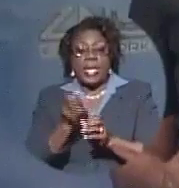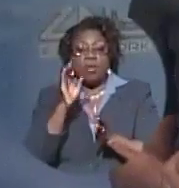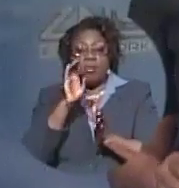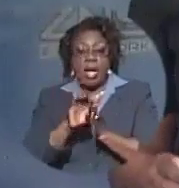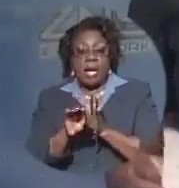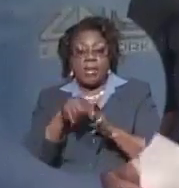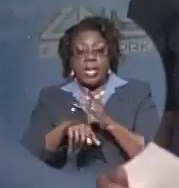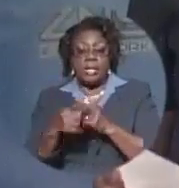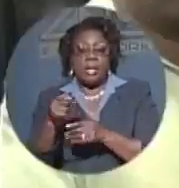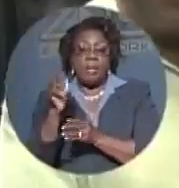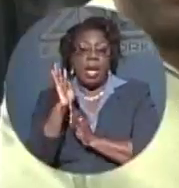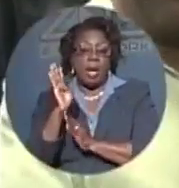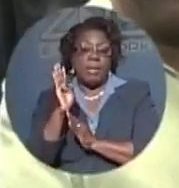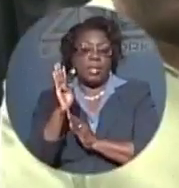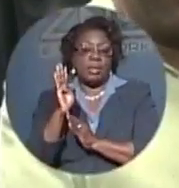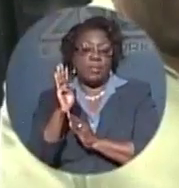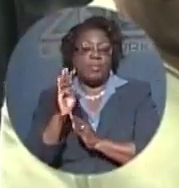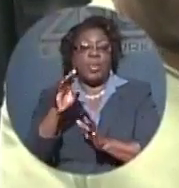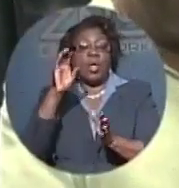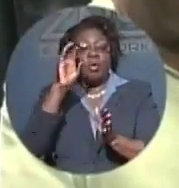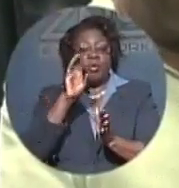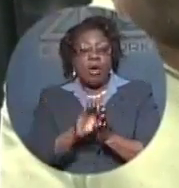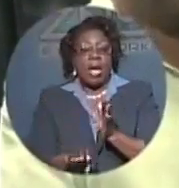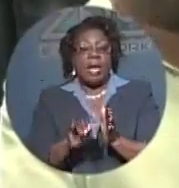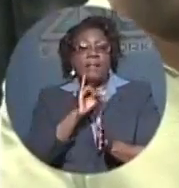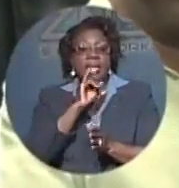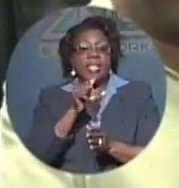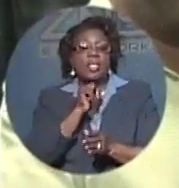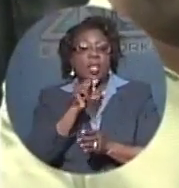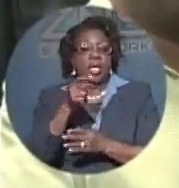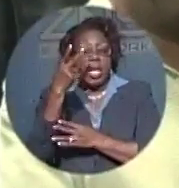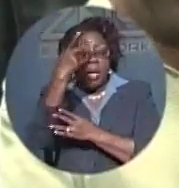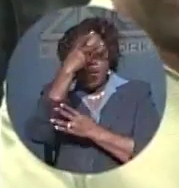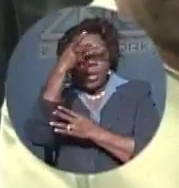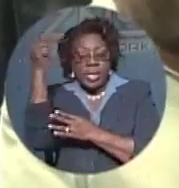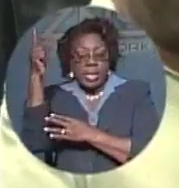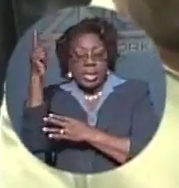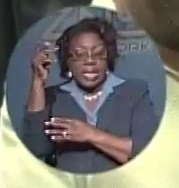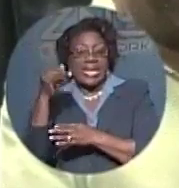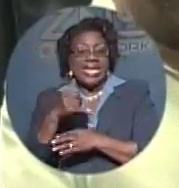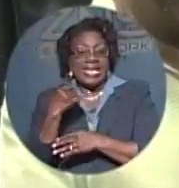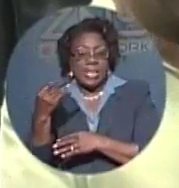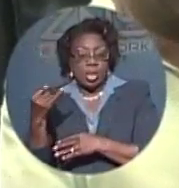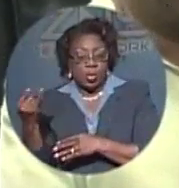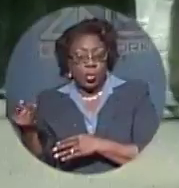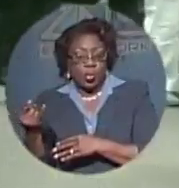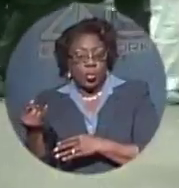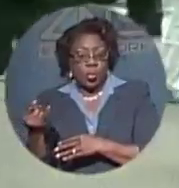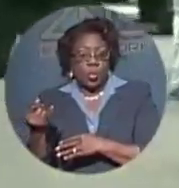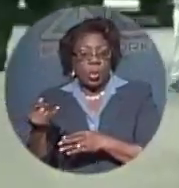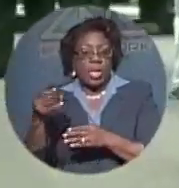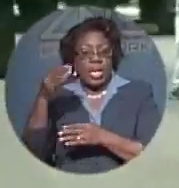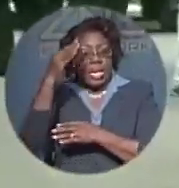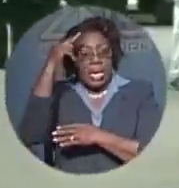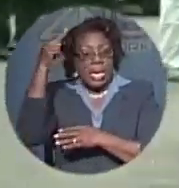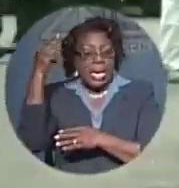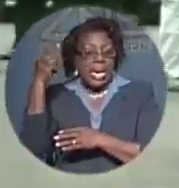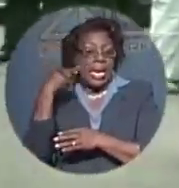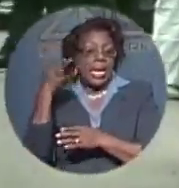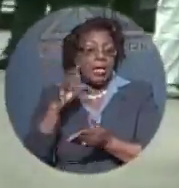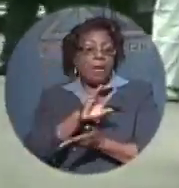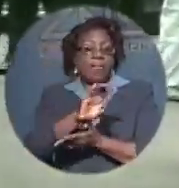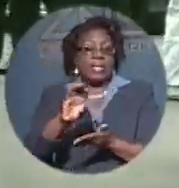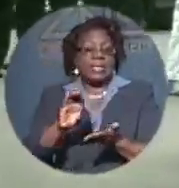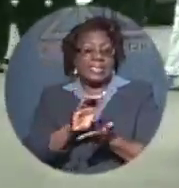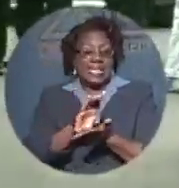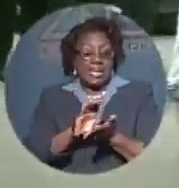look. Crime is not a political issue. Head of the Center for Renewing Relationships and